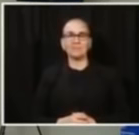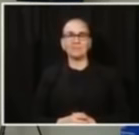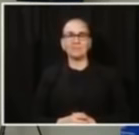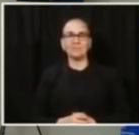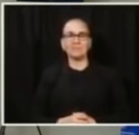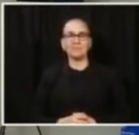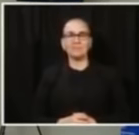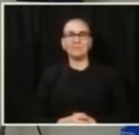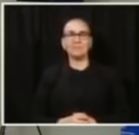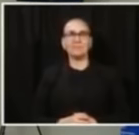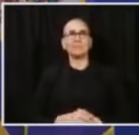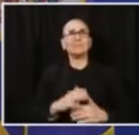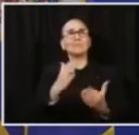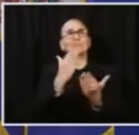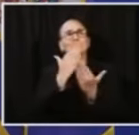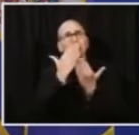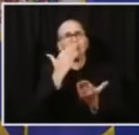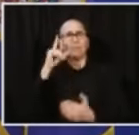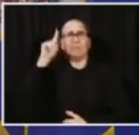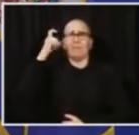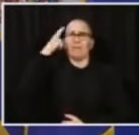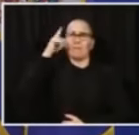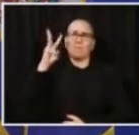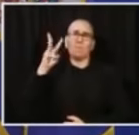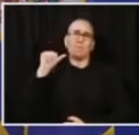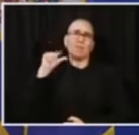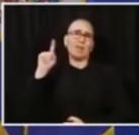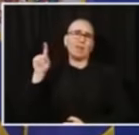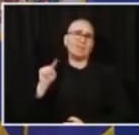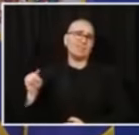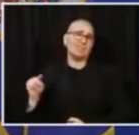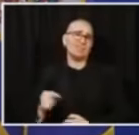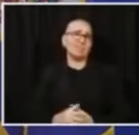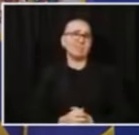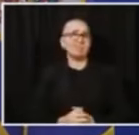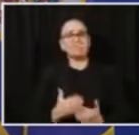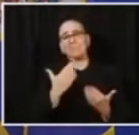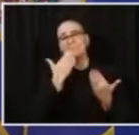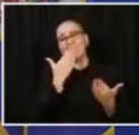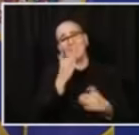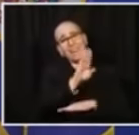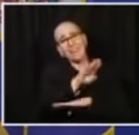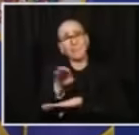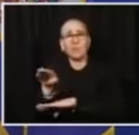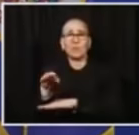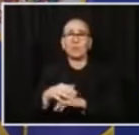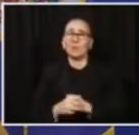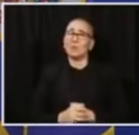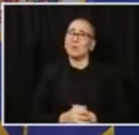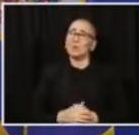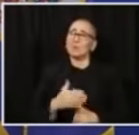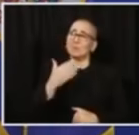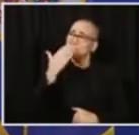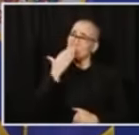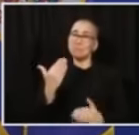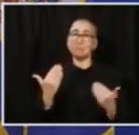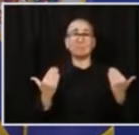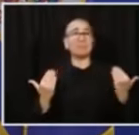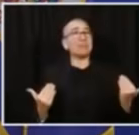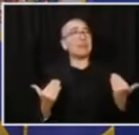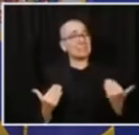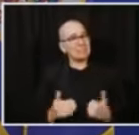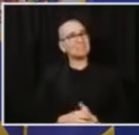Thank you, Governor Walz. Good afternoon, Minnesota. Well, this is a good day. It's been a long year, and there hasn't been a lot of good